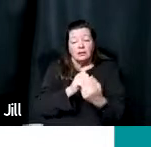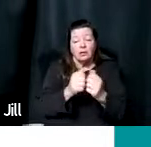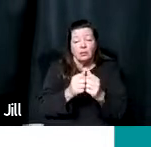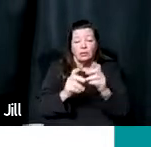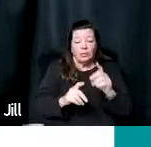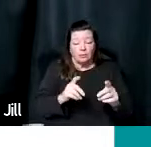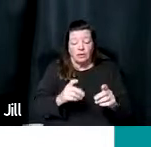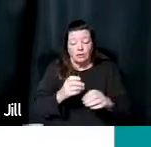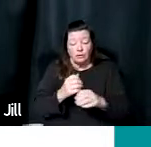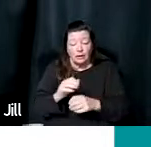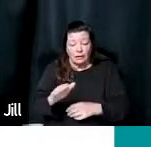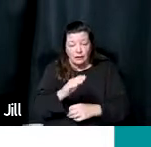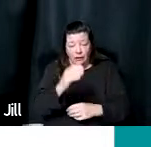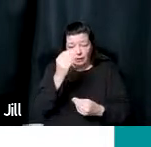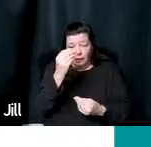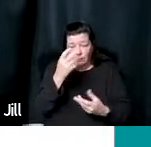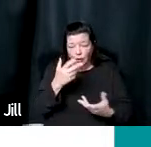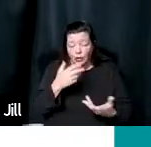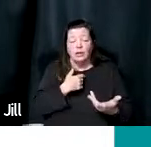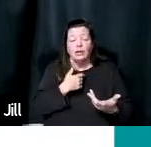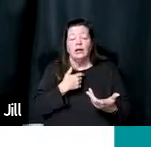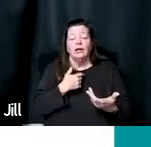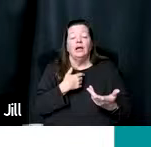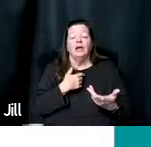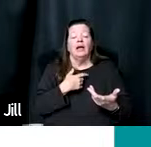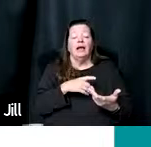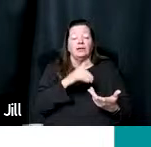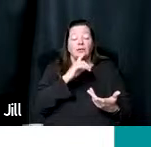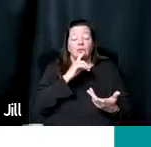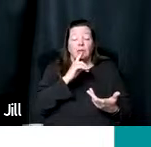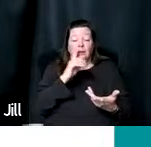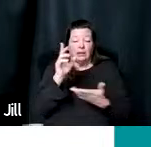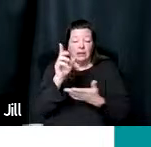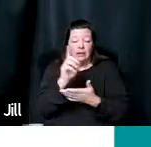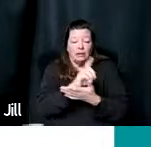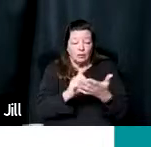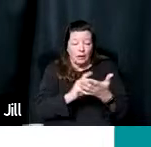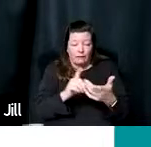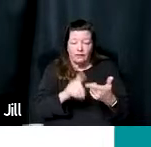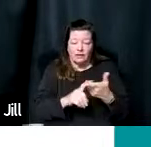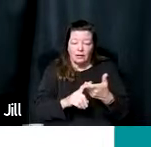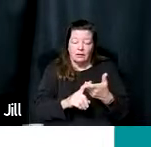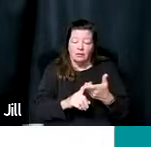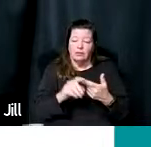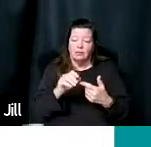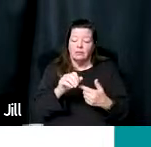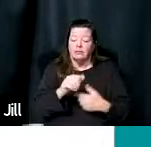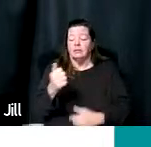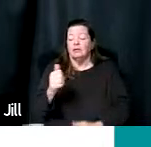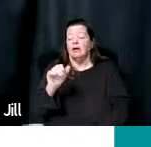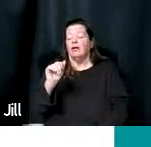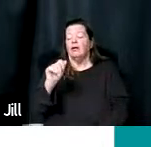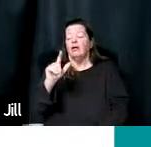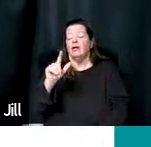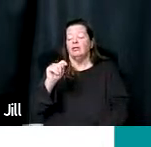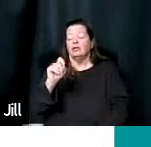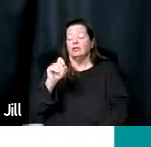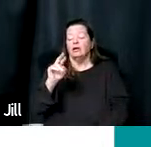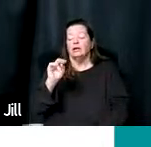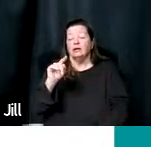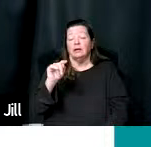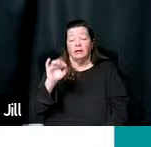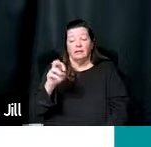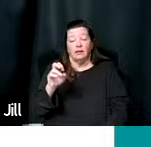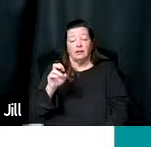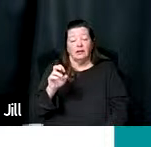get their input and craft what this alternative will look like. So that we will